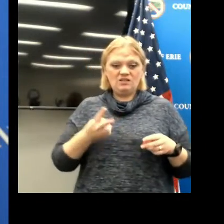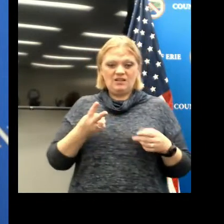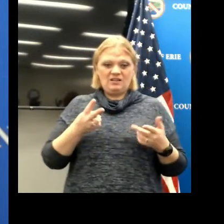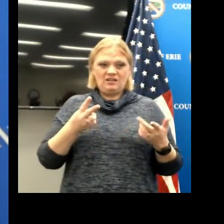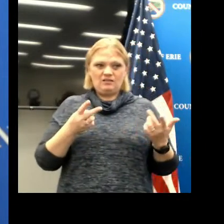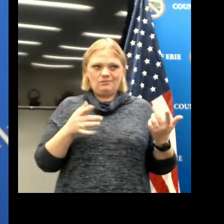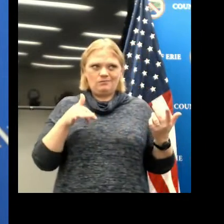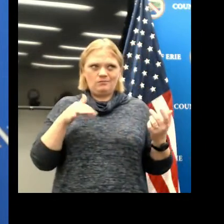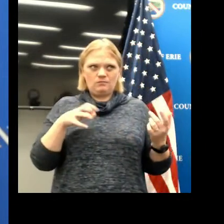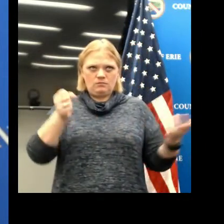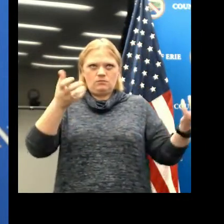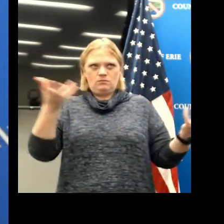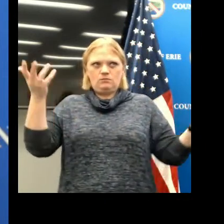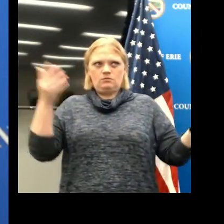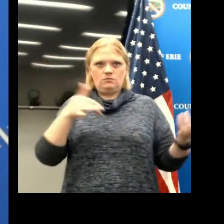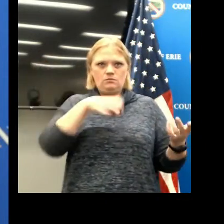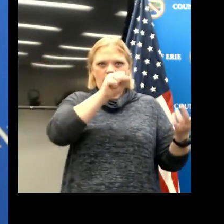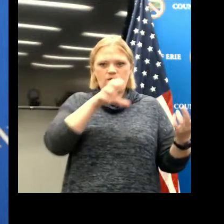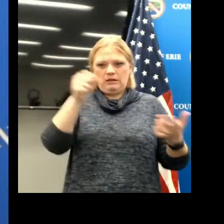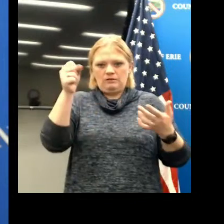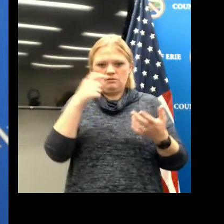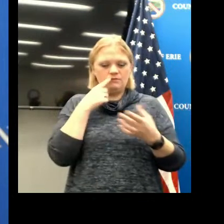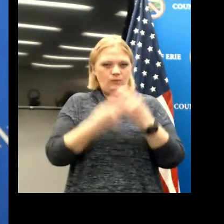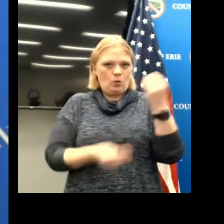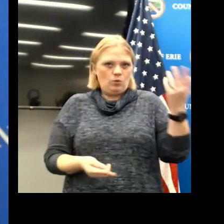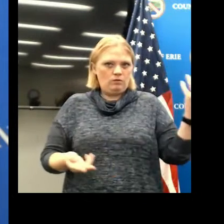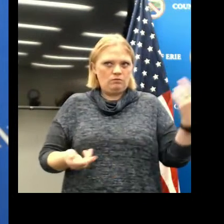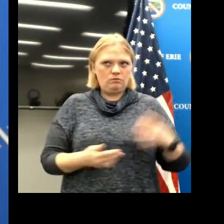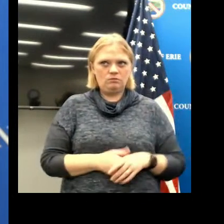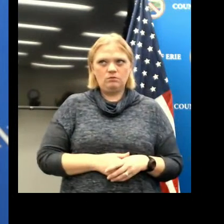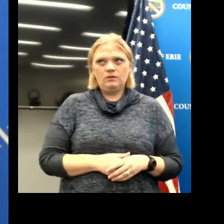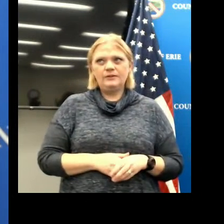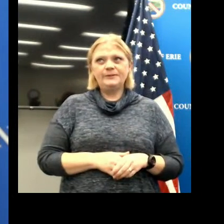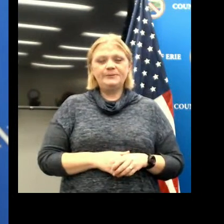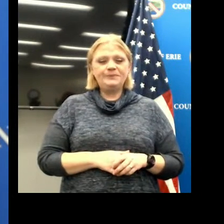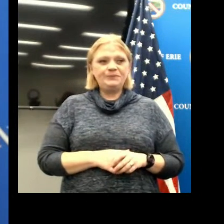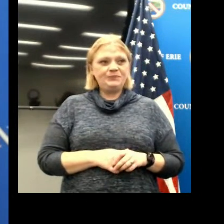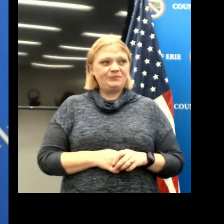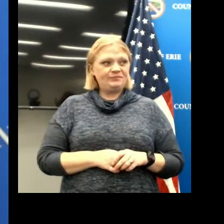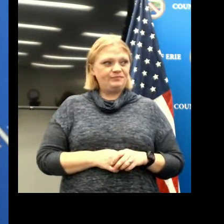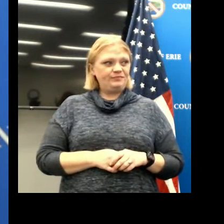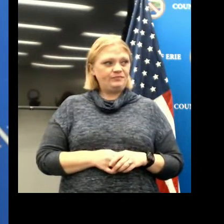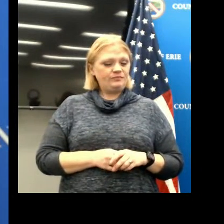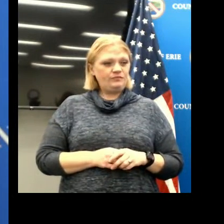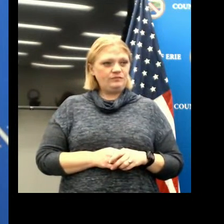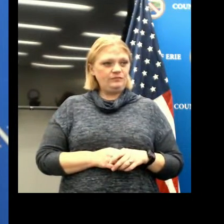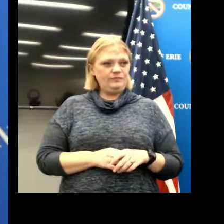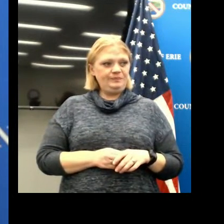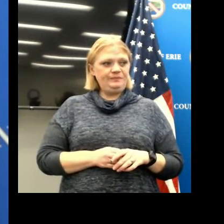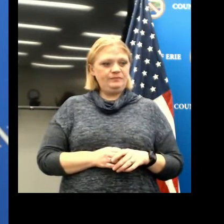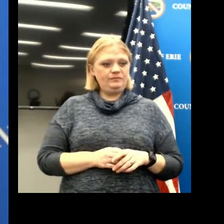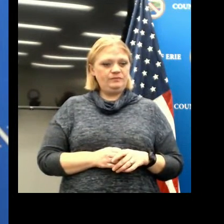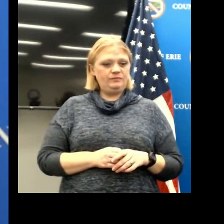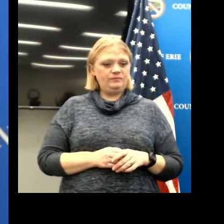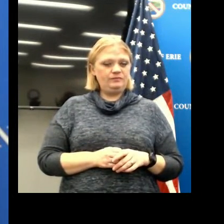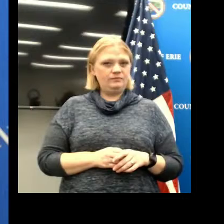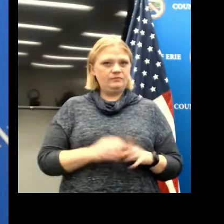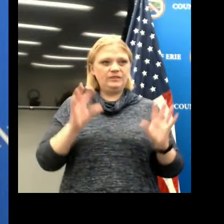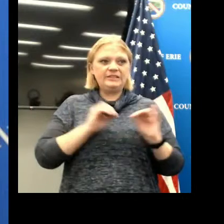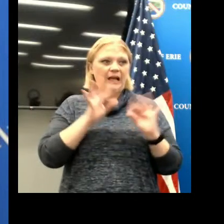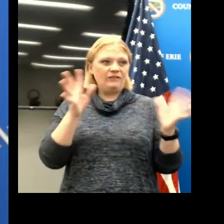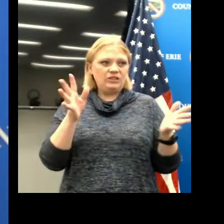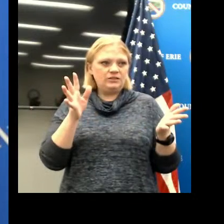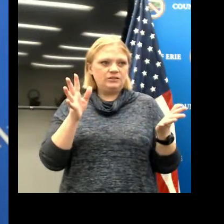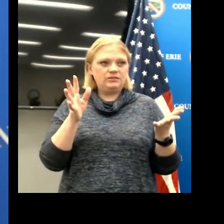I mean, it's yes to in both portions of the question. It's quite apparent that what we're seeing